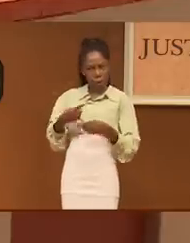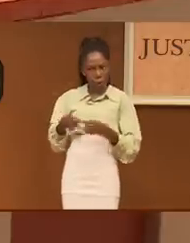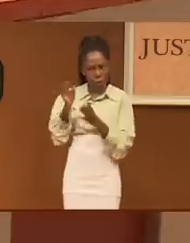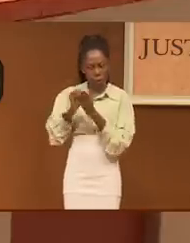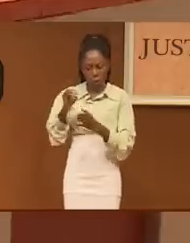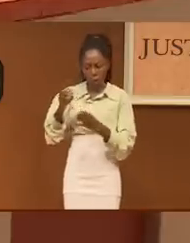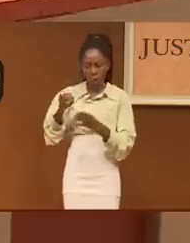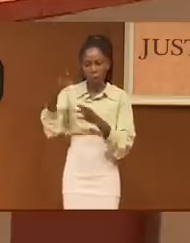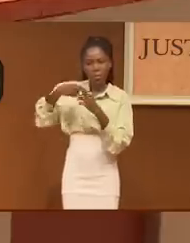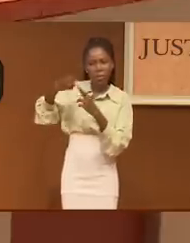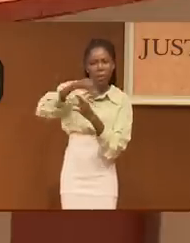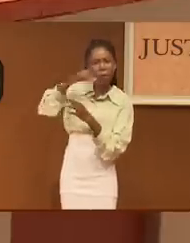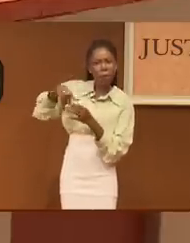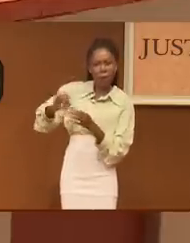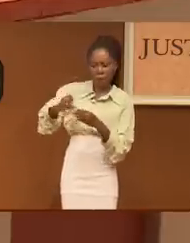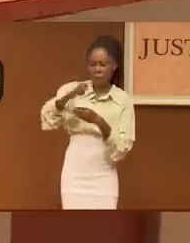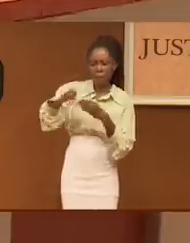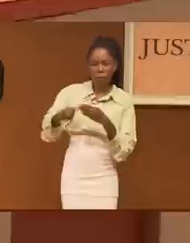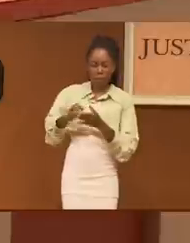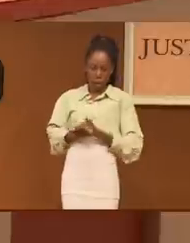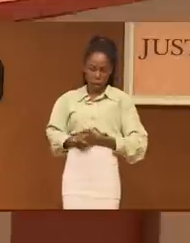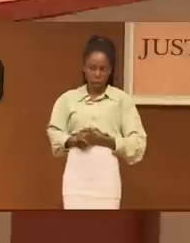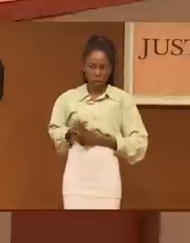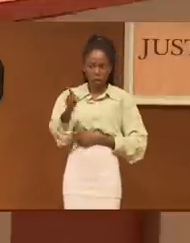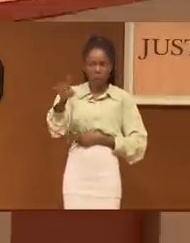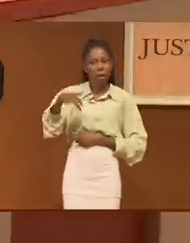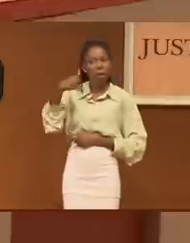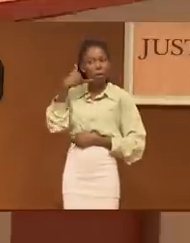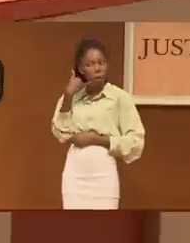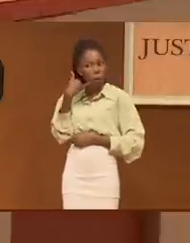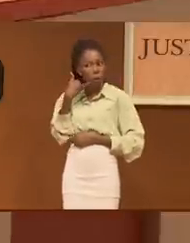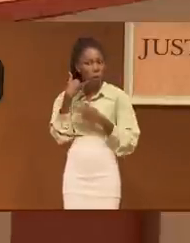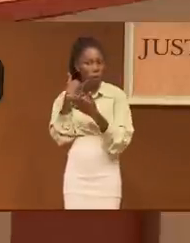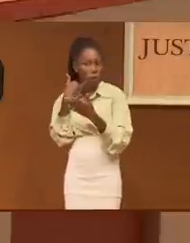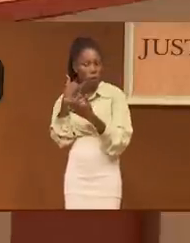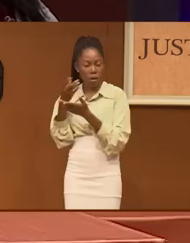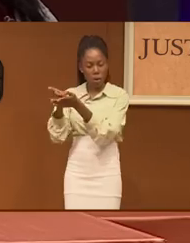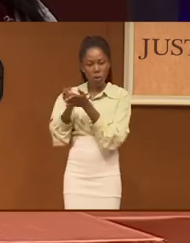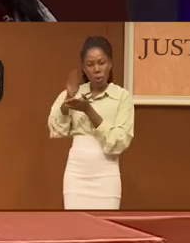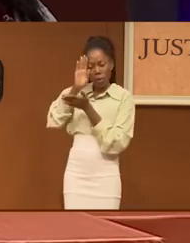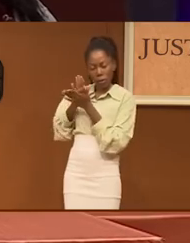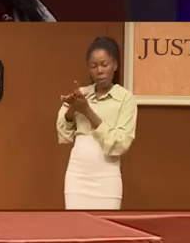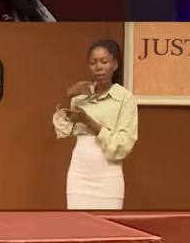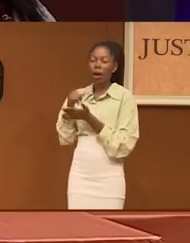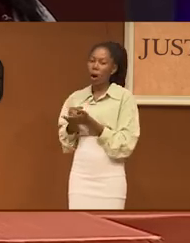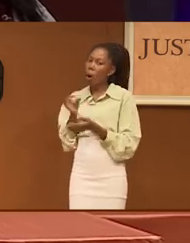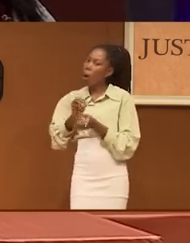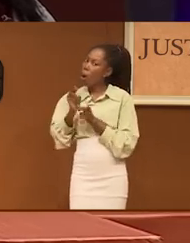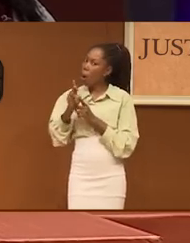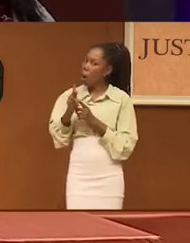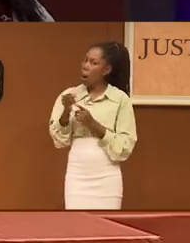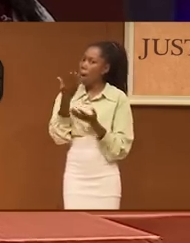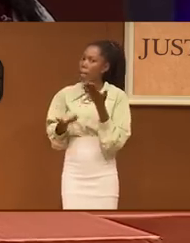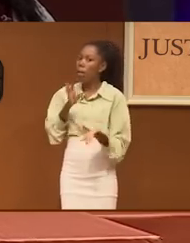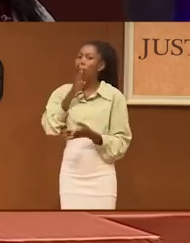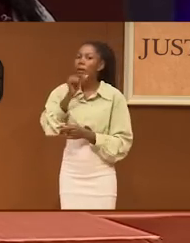So I have to call my husband. My husband said, okay, maybe it's because of the 200 or stuff that, okay. But we have